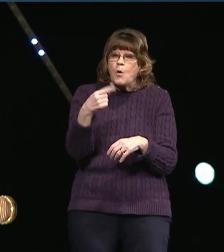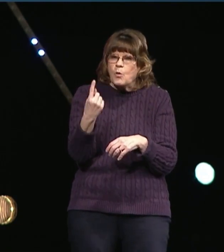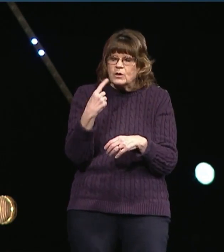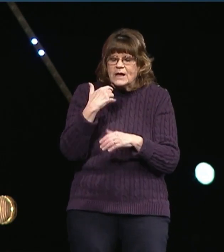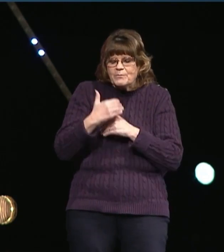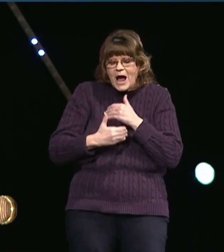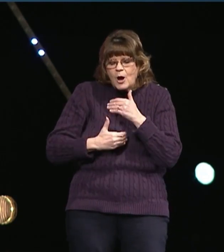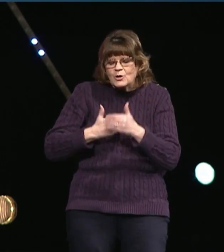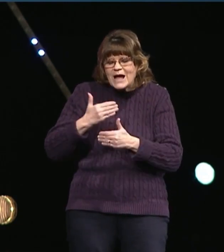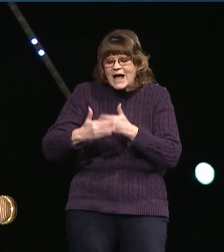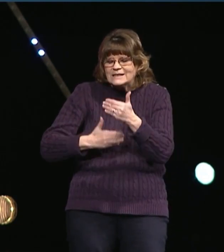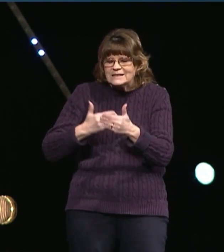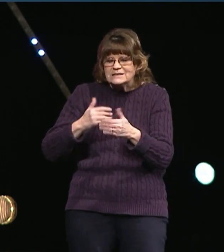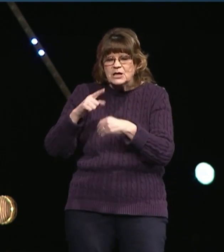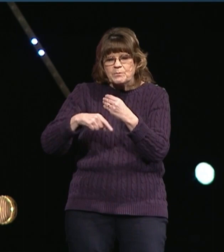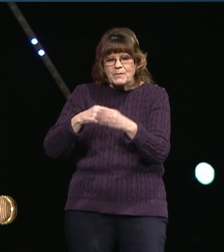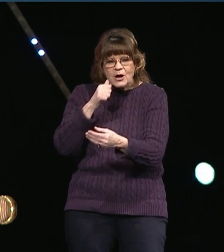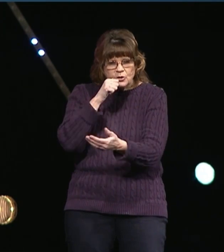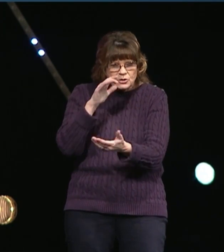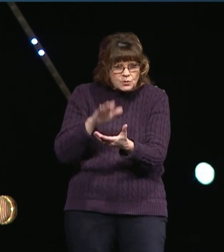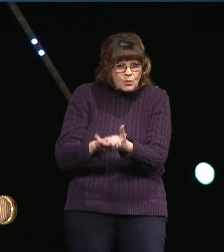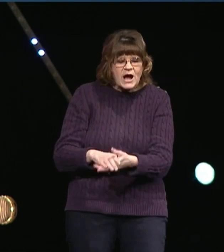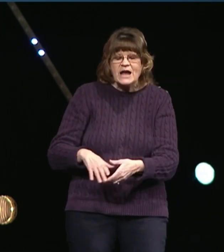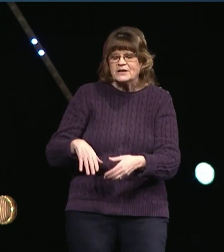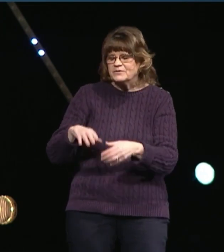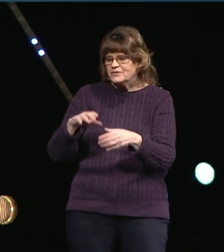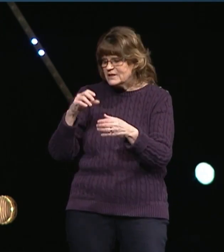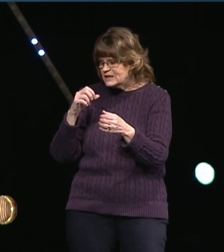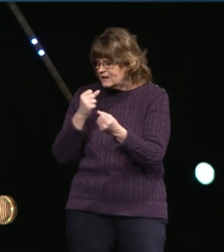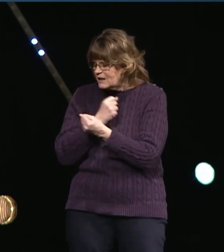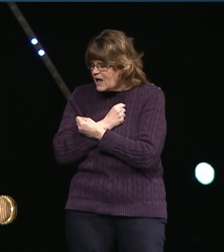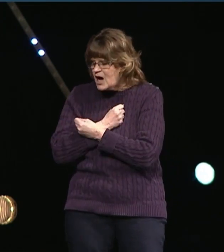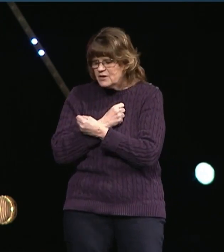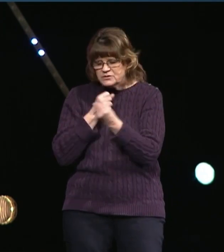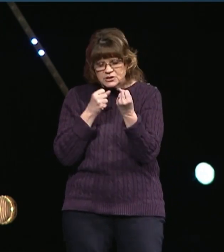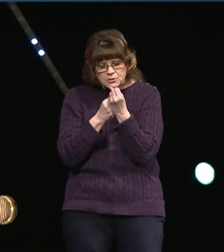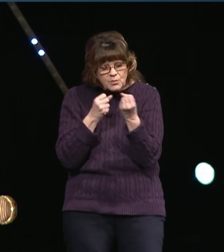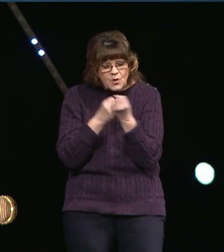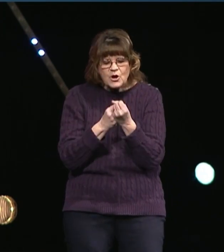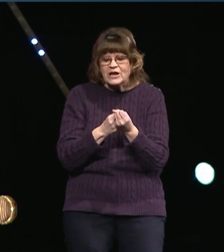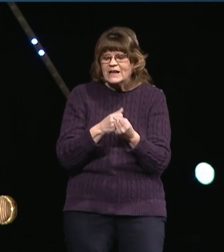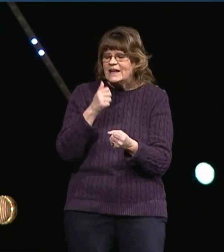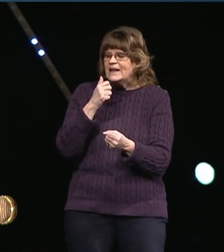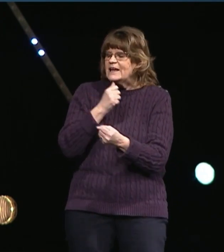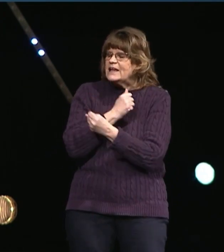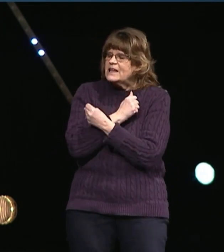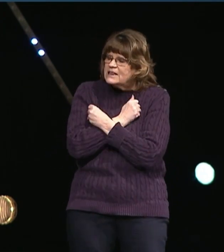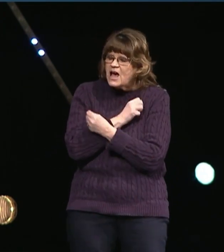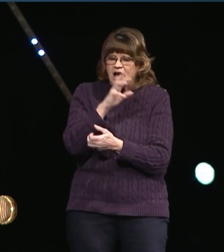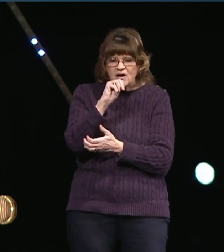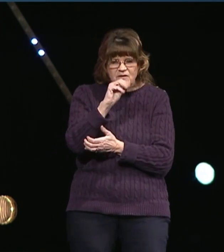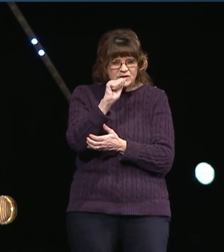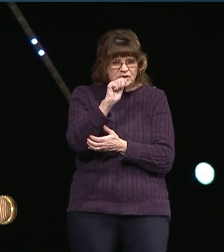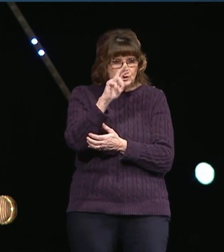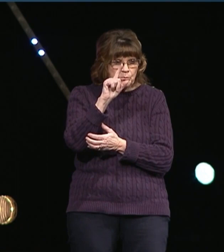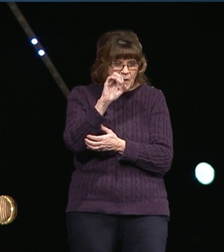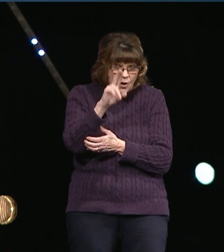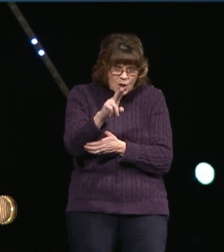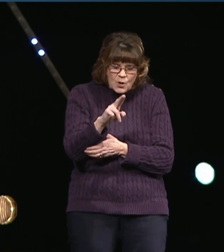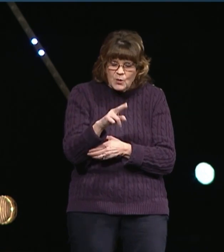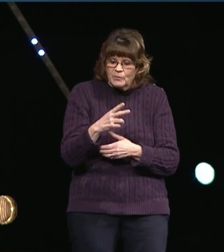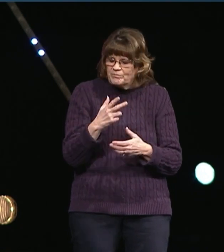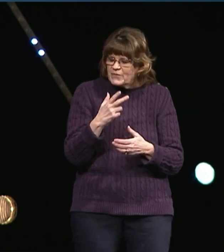kindness about his wife. Love and support, praise and honor. He adored Mary Lou, and not just